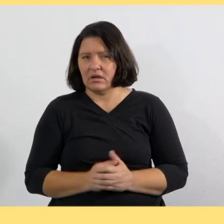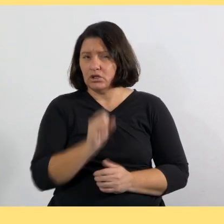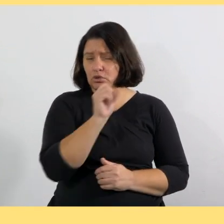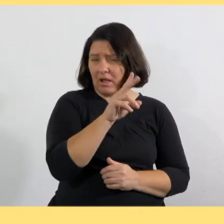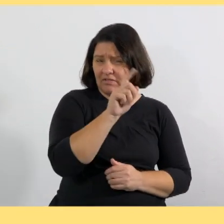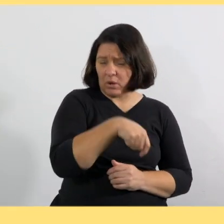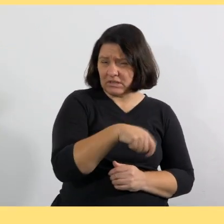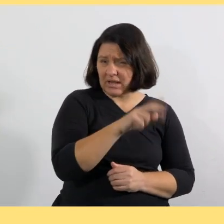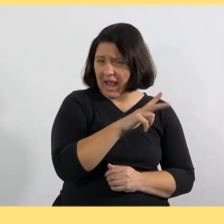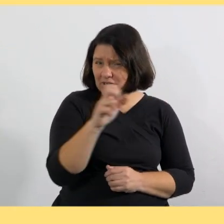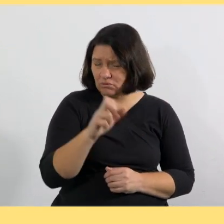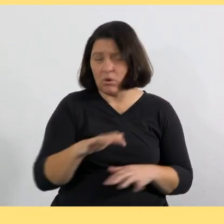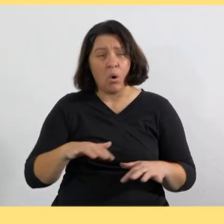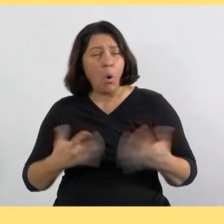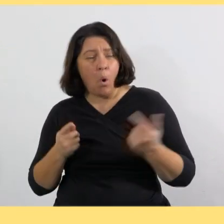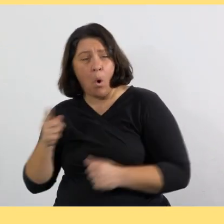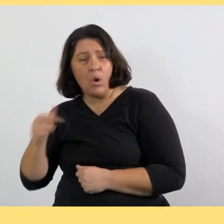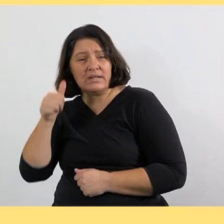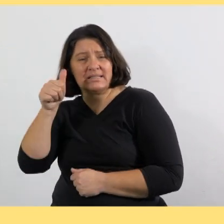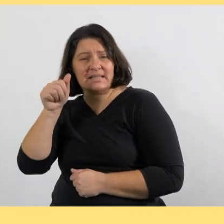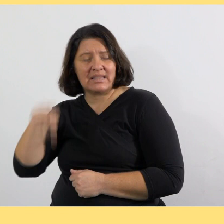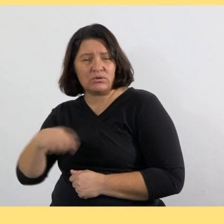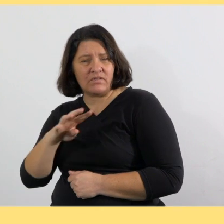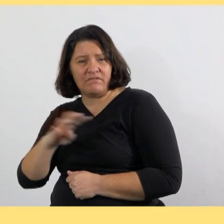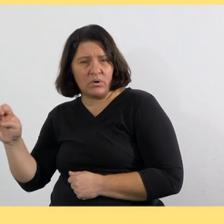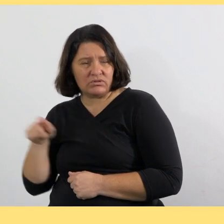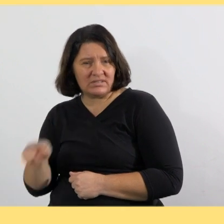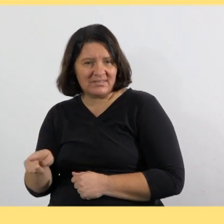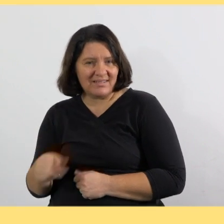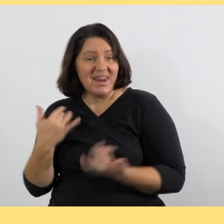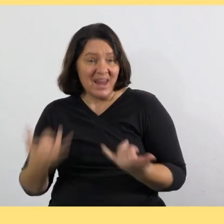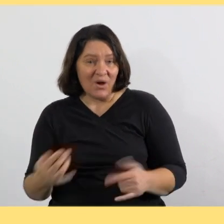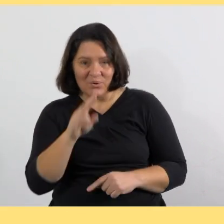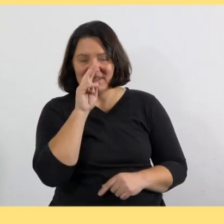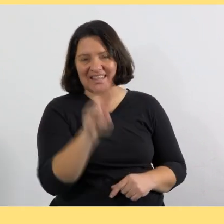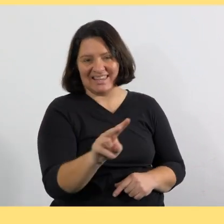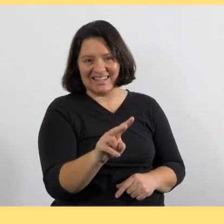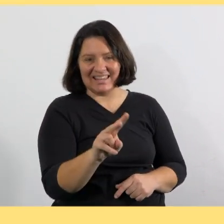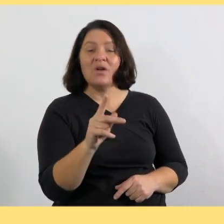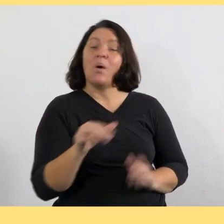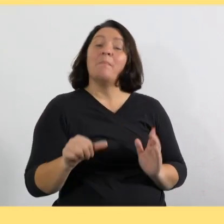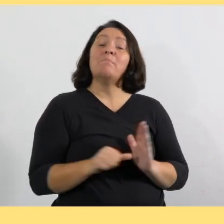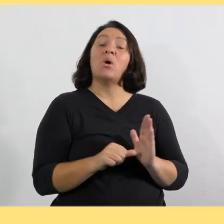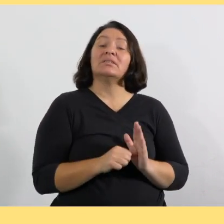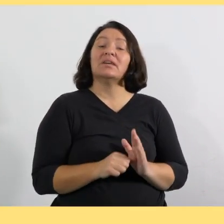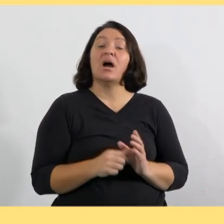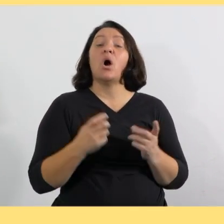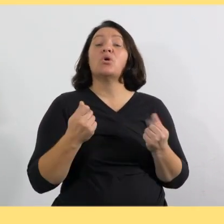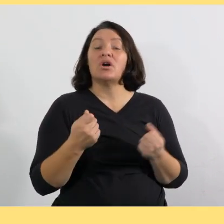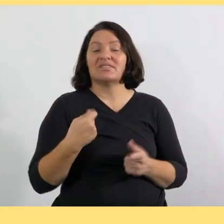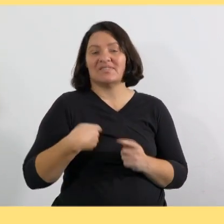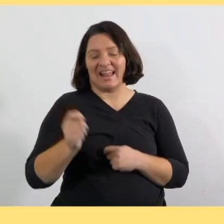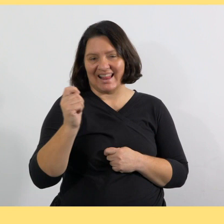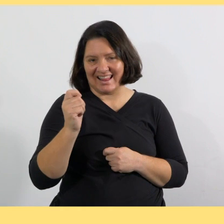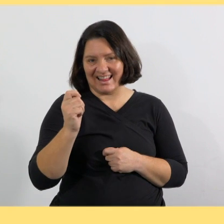12,800 or is it the 6,400? By now you can see what is your keyword, cost of